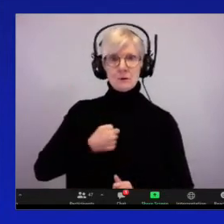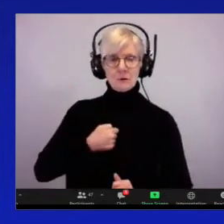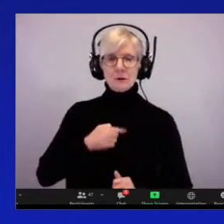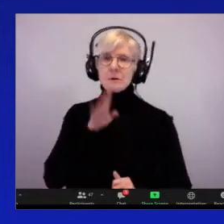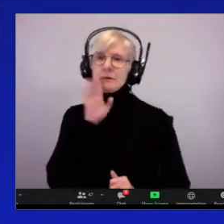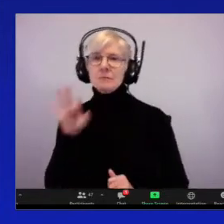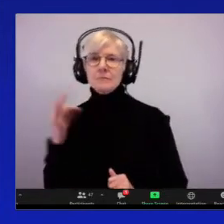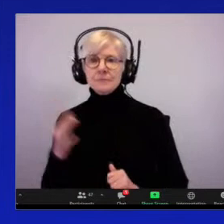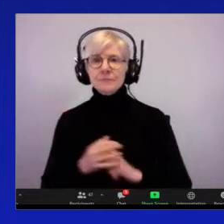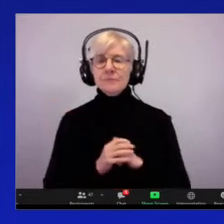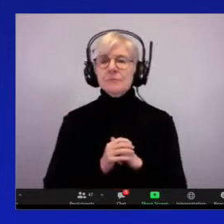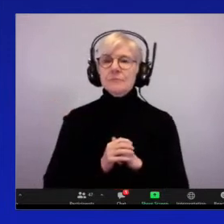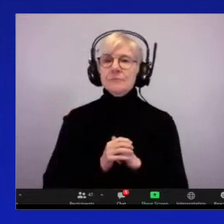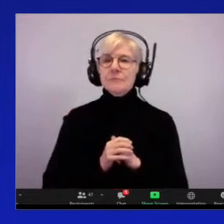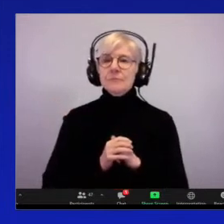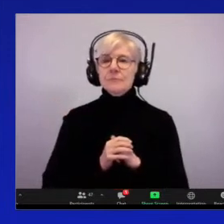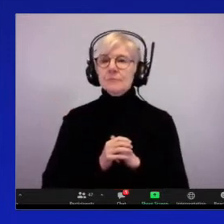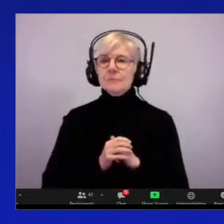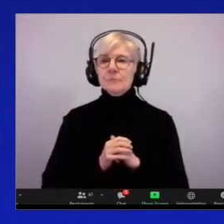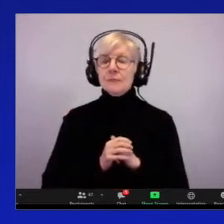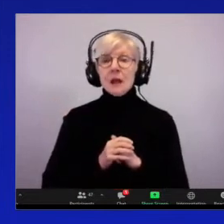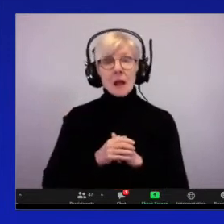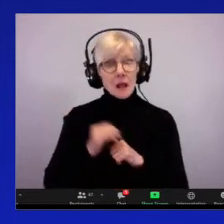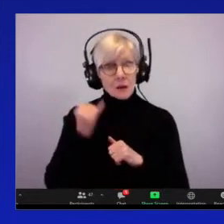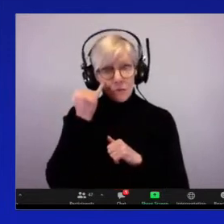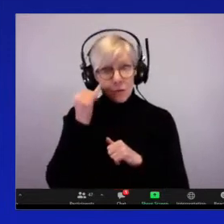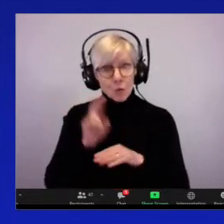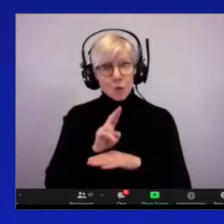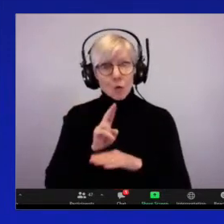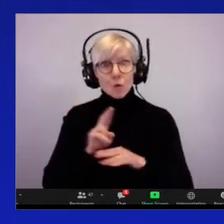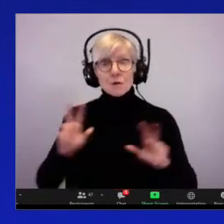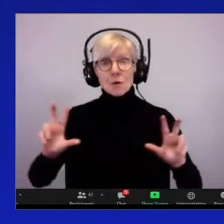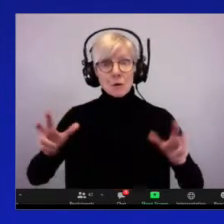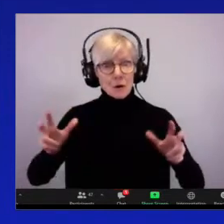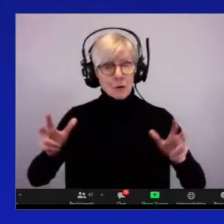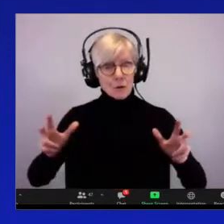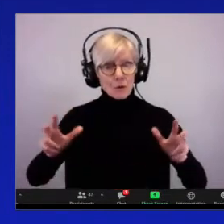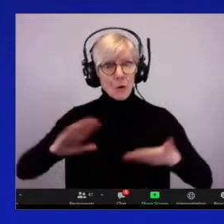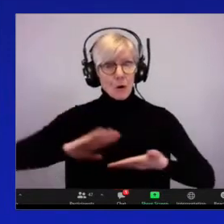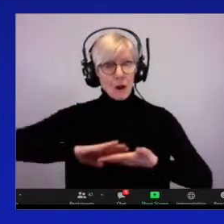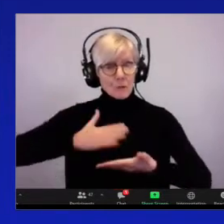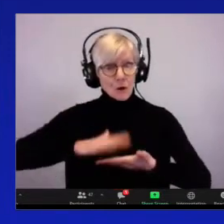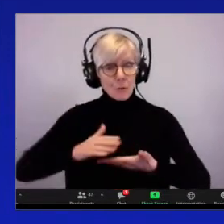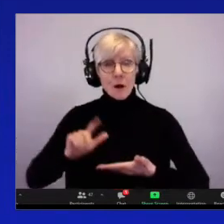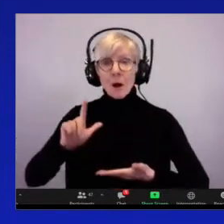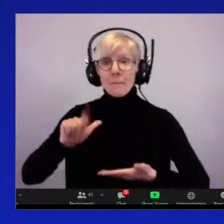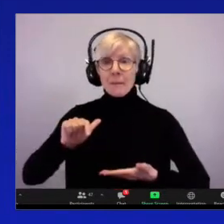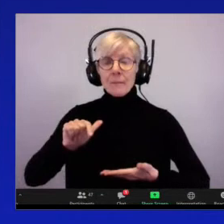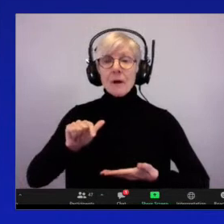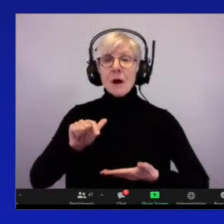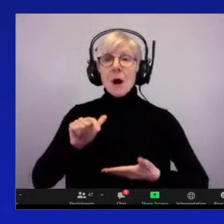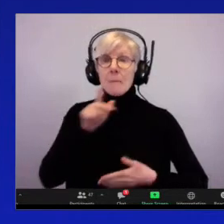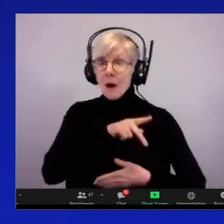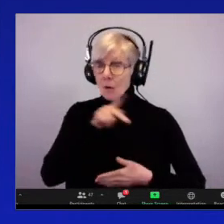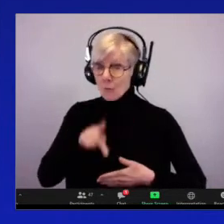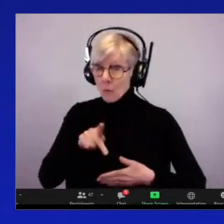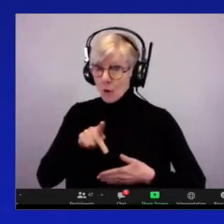During the presentations, if you are using a desktop or laptop, click on View option to select the PowerPoint in French or in